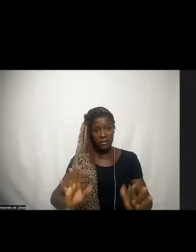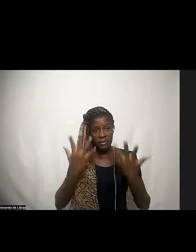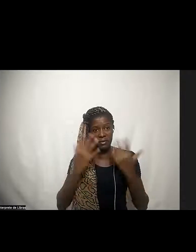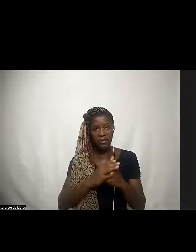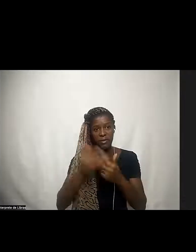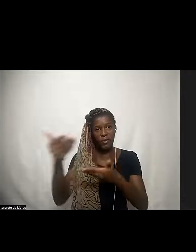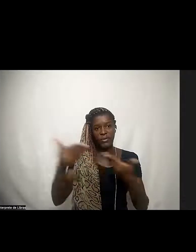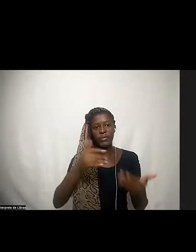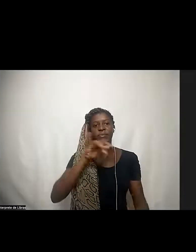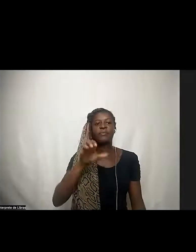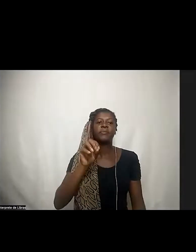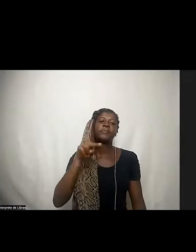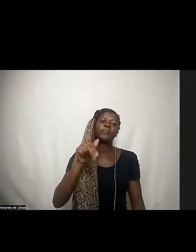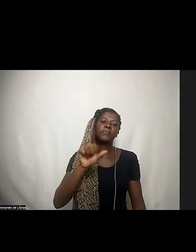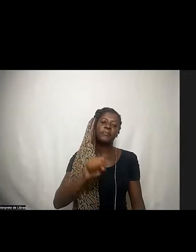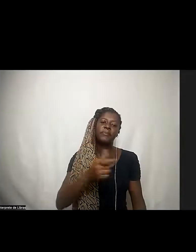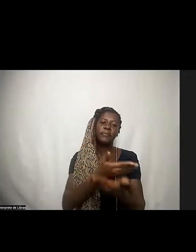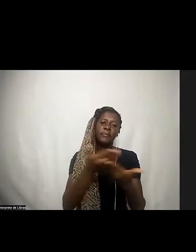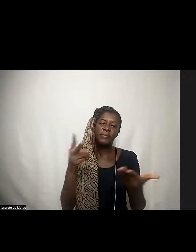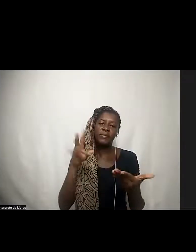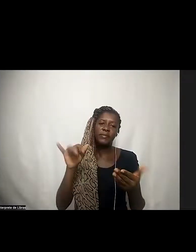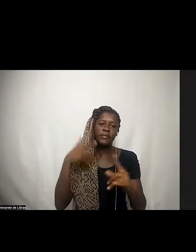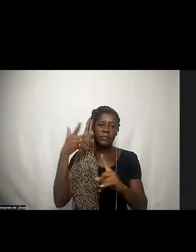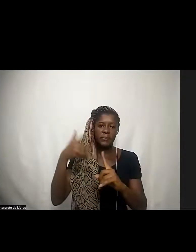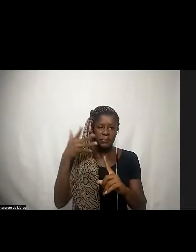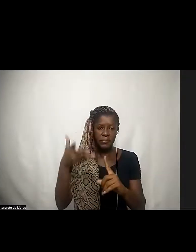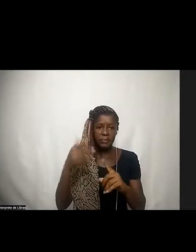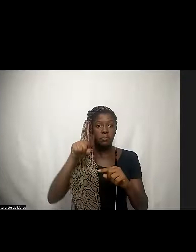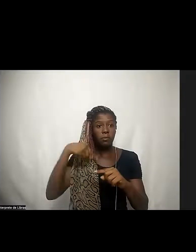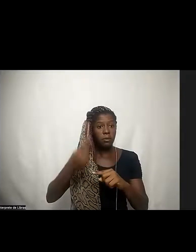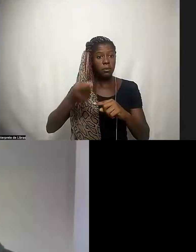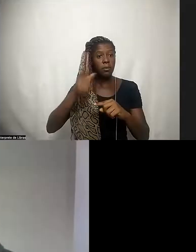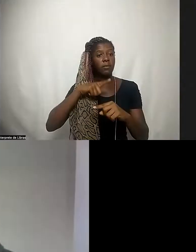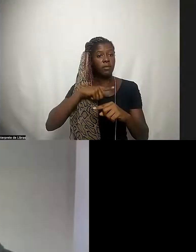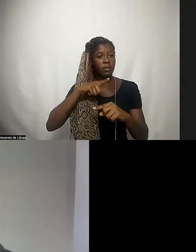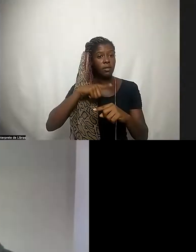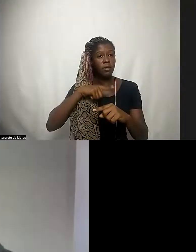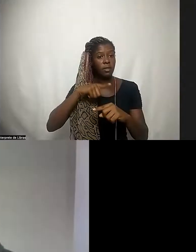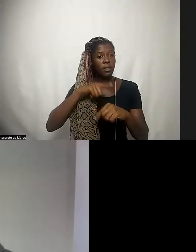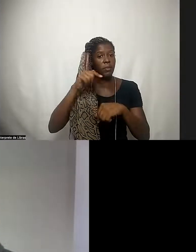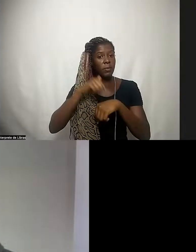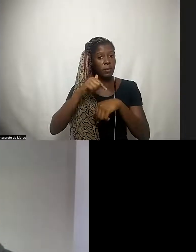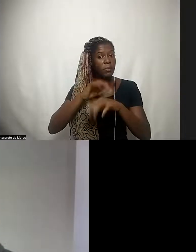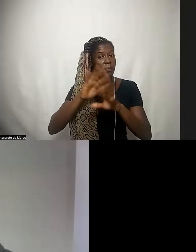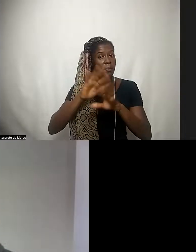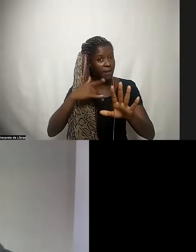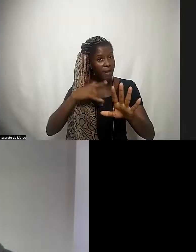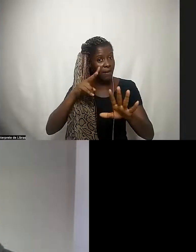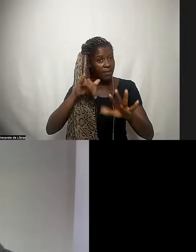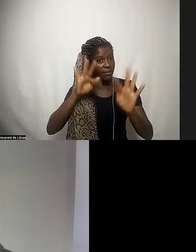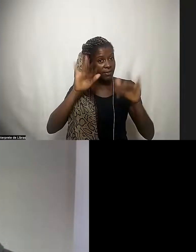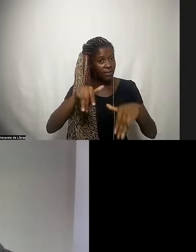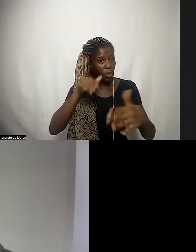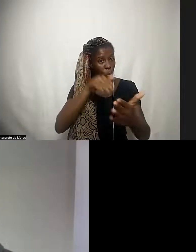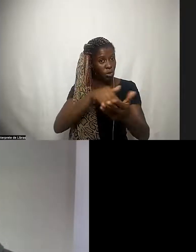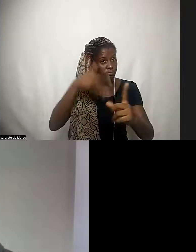to finish our event, I'll invite Jonas to sum up. We are just finishing